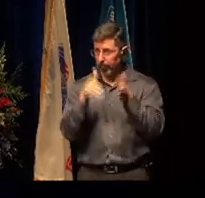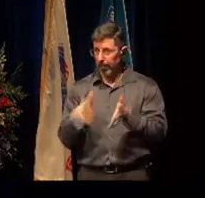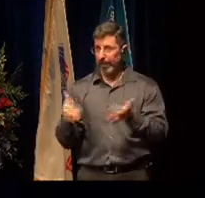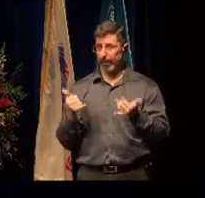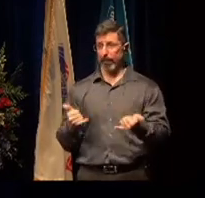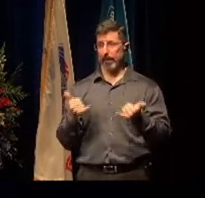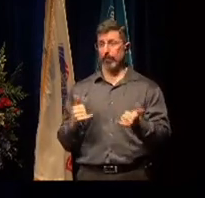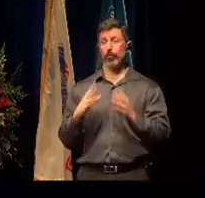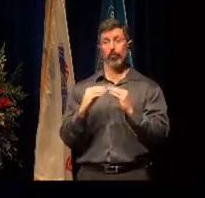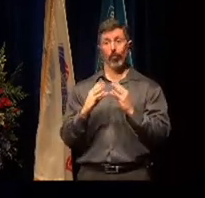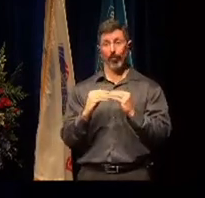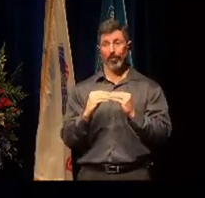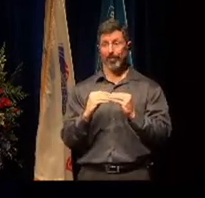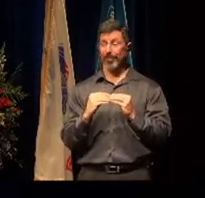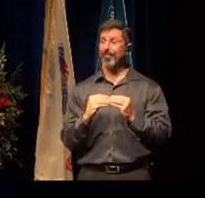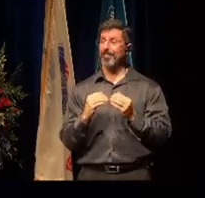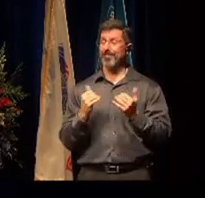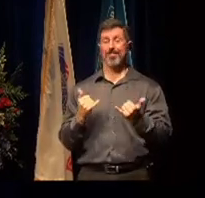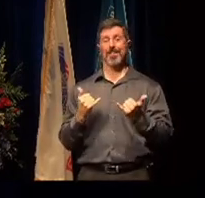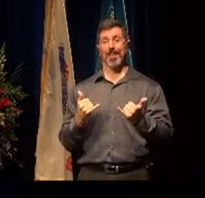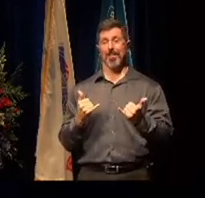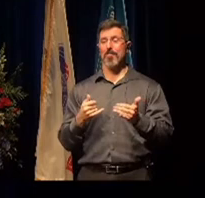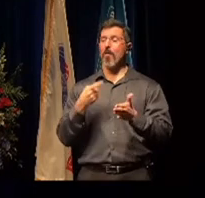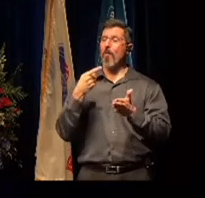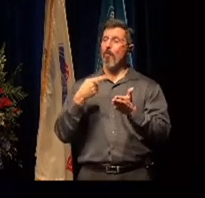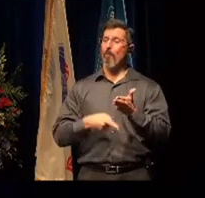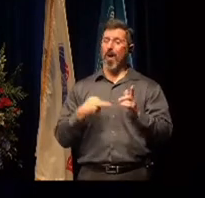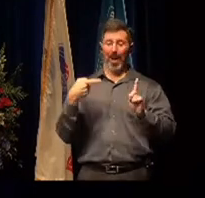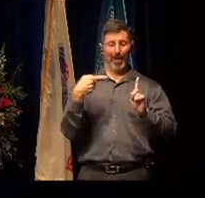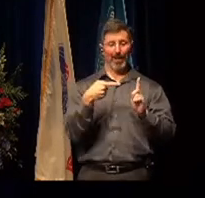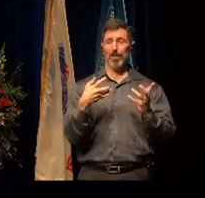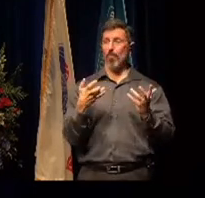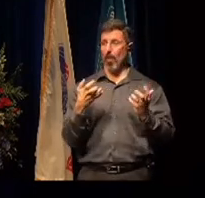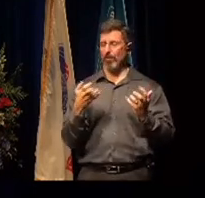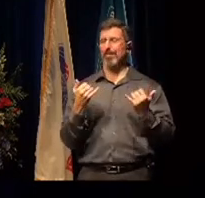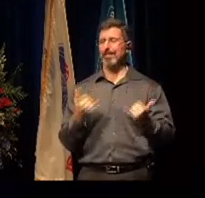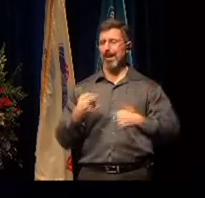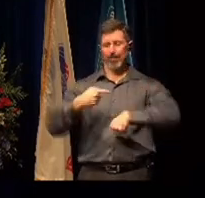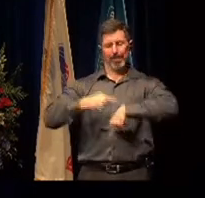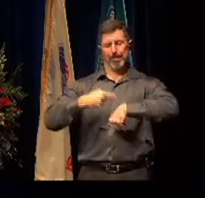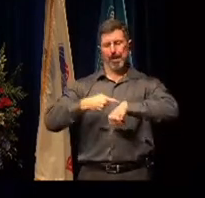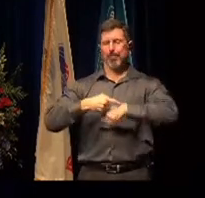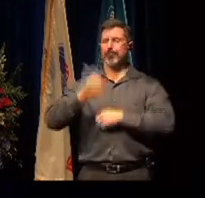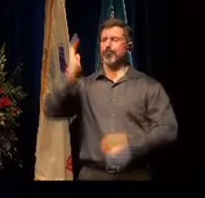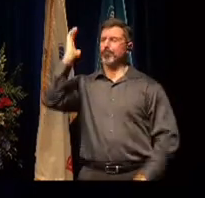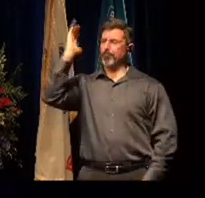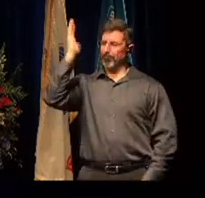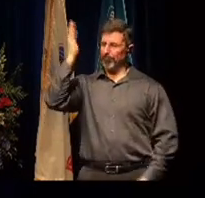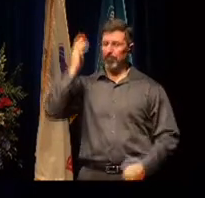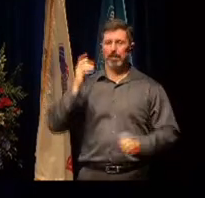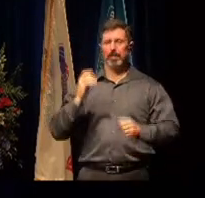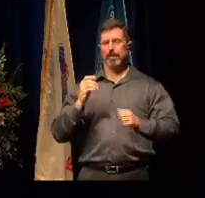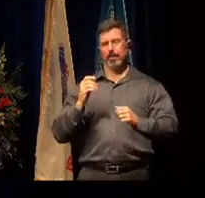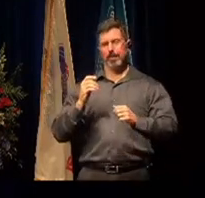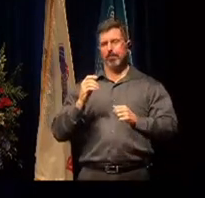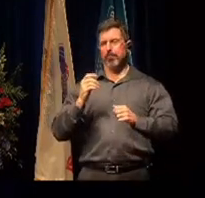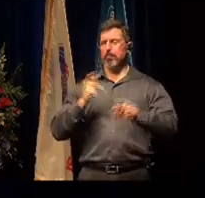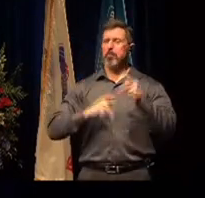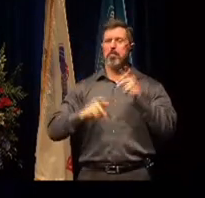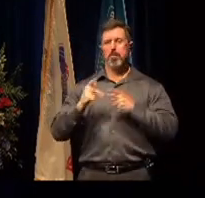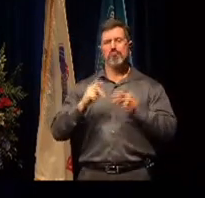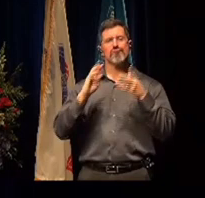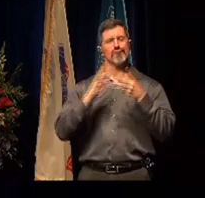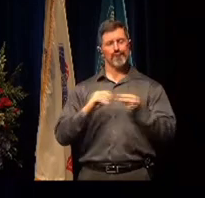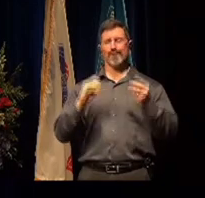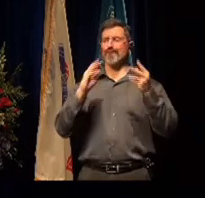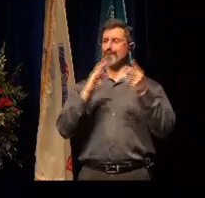that. And we have some time of remembrance called eulogies that we're going to have some people speak to you and share some